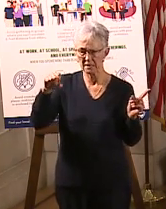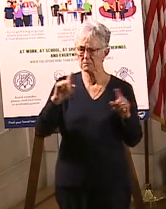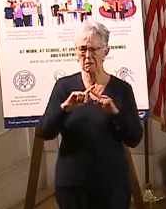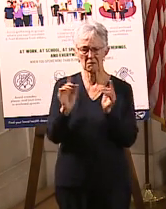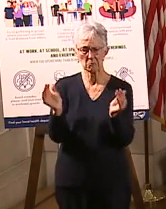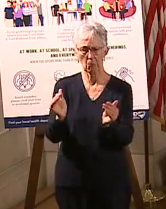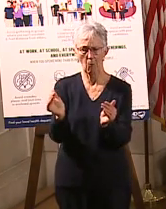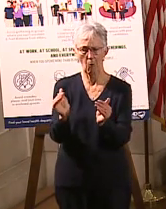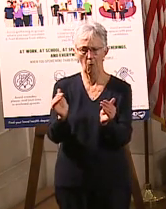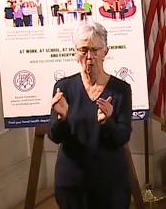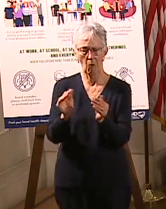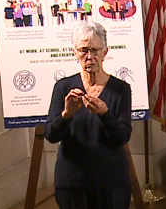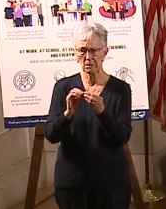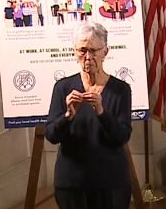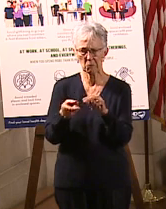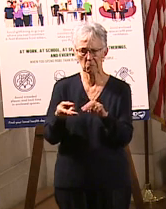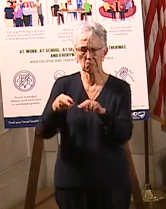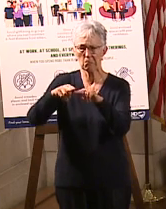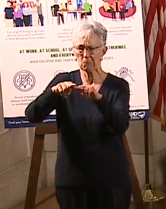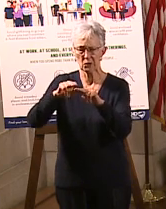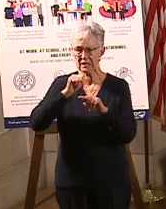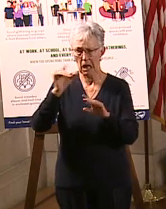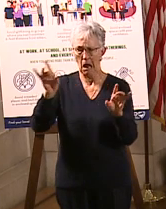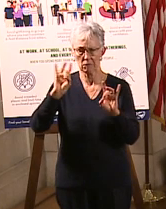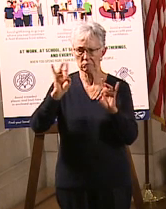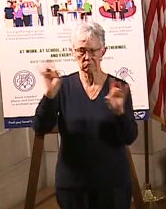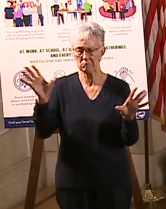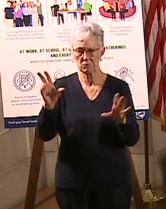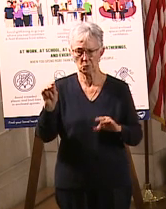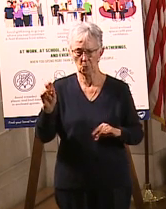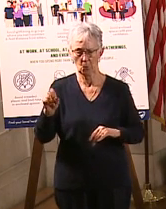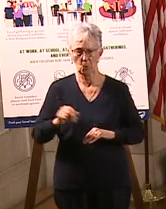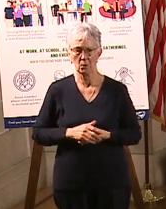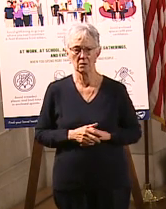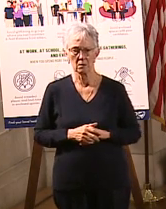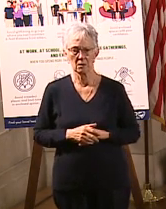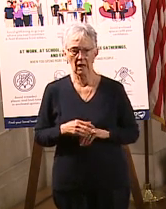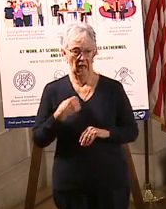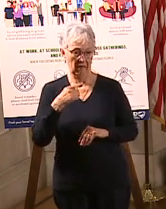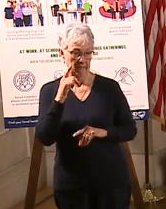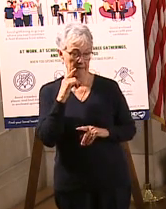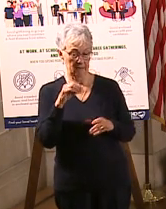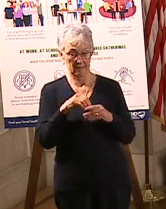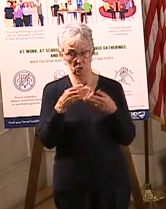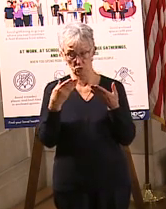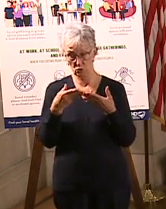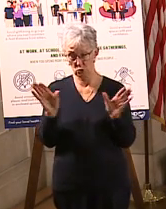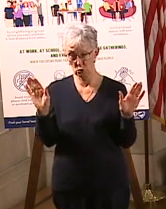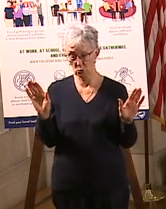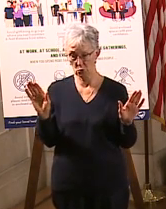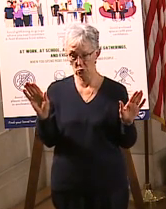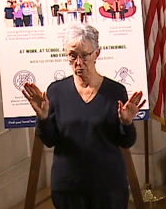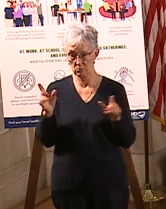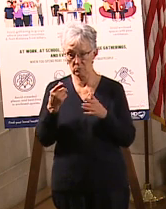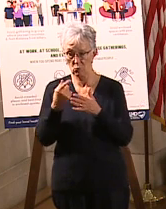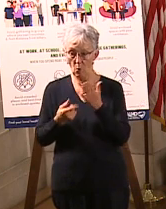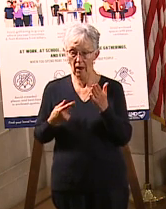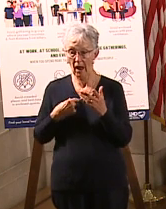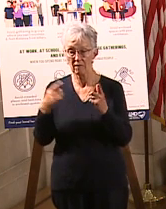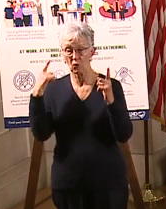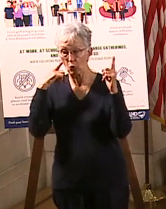holidays. However, I think that in general, at least anecdotally, talking to folks, I heard